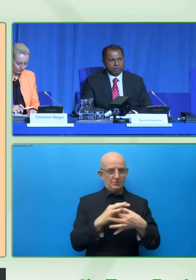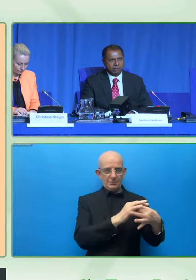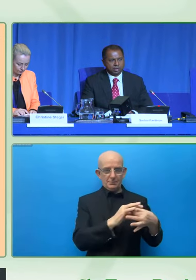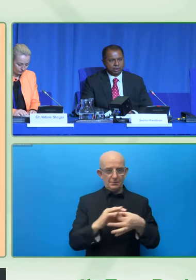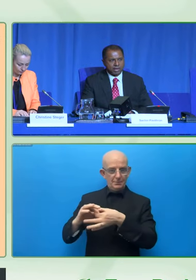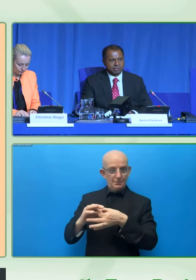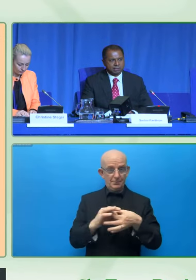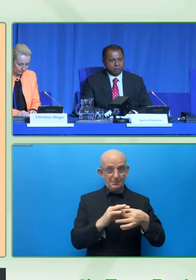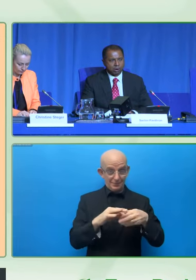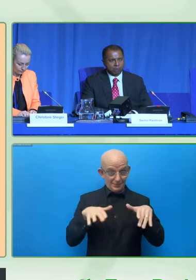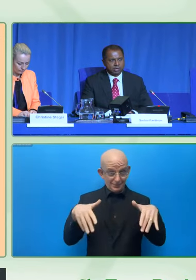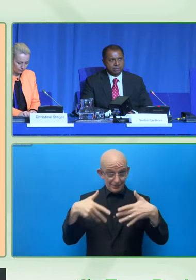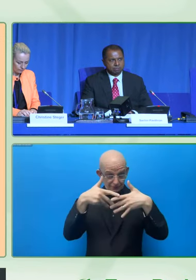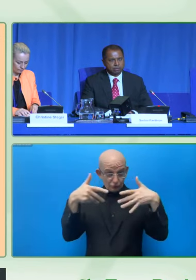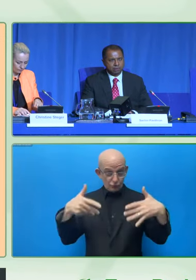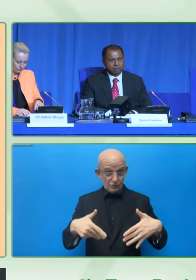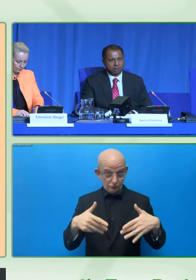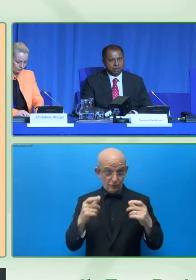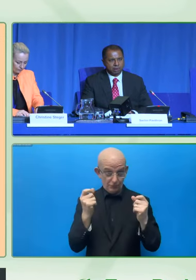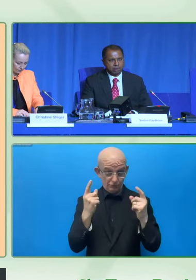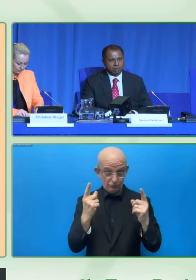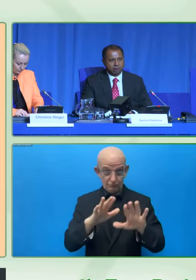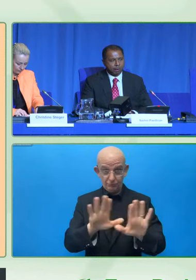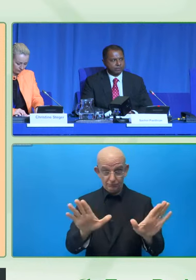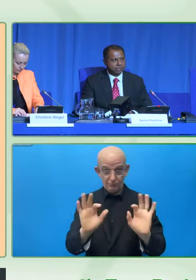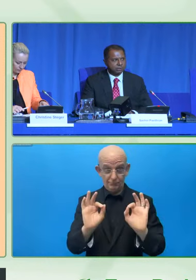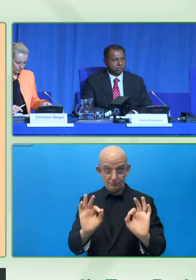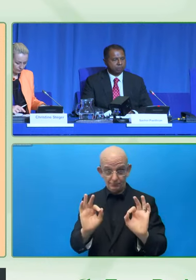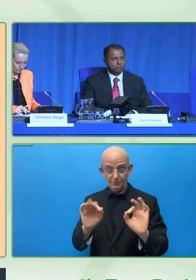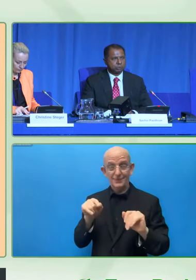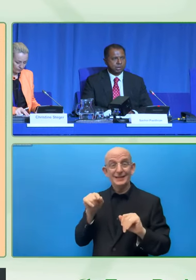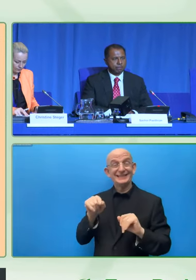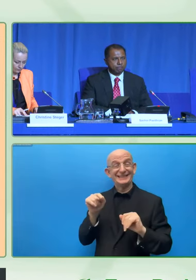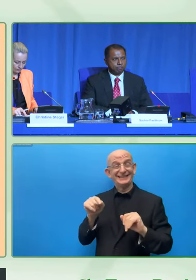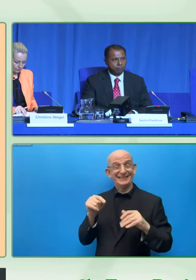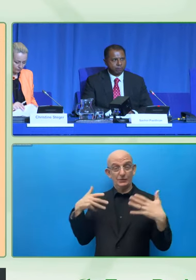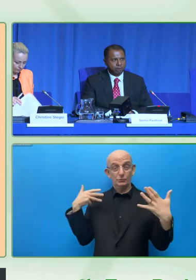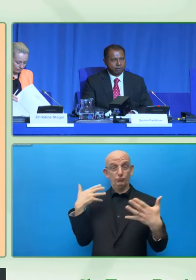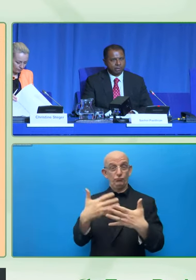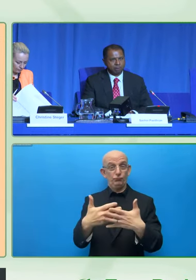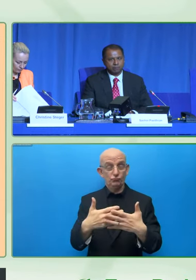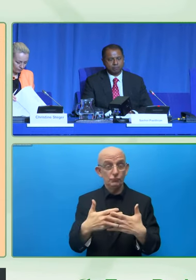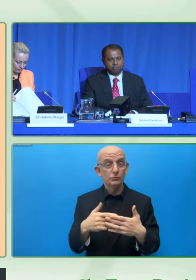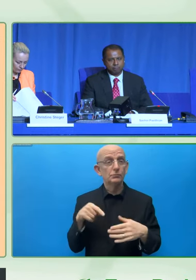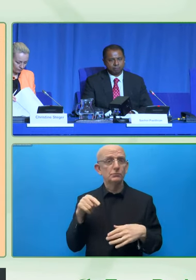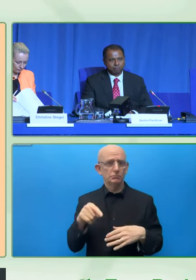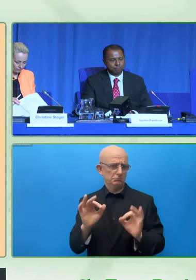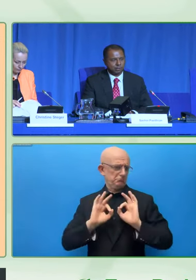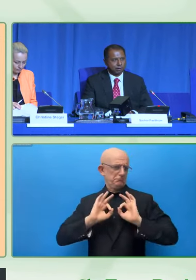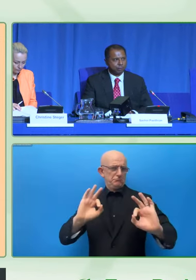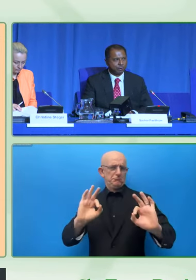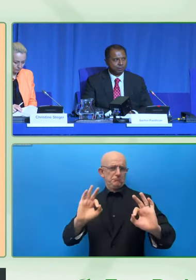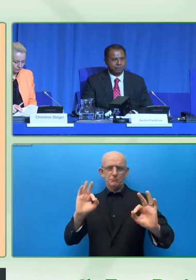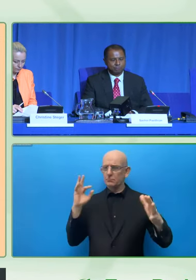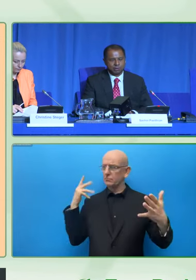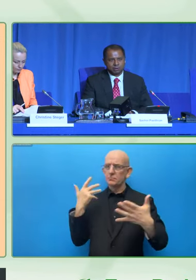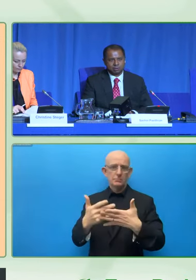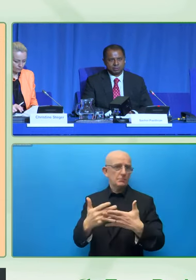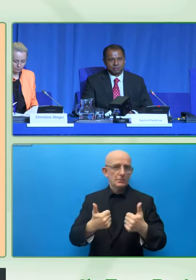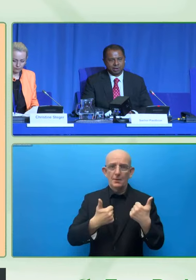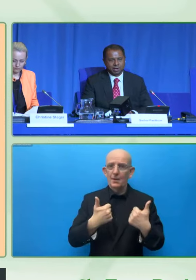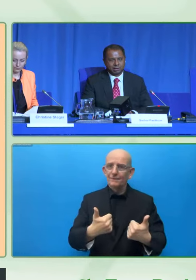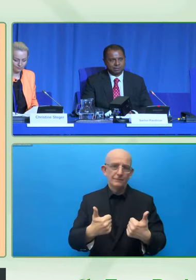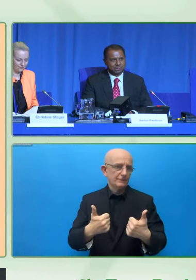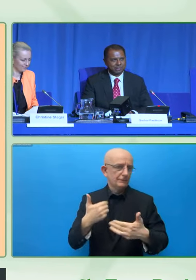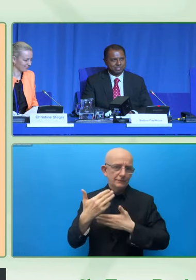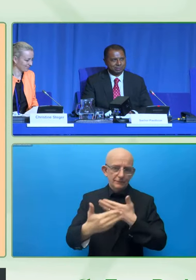but there has always been, you know, obstacles always do come up, you know, when you're working with the government as